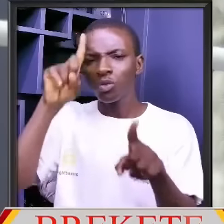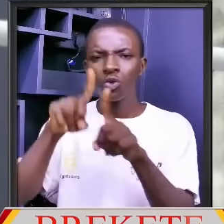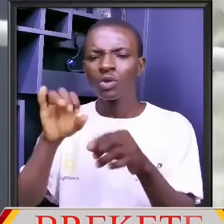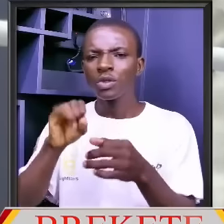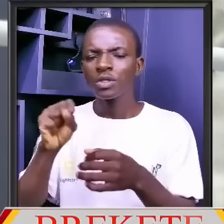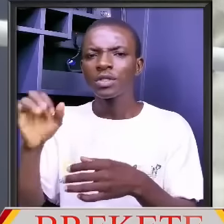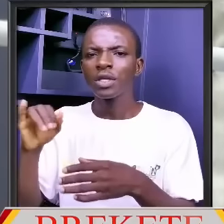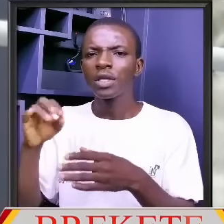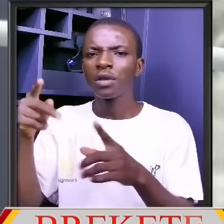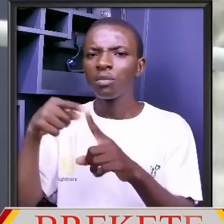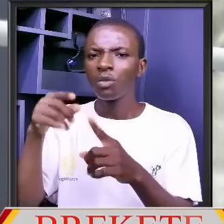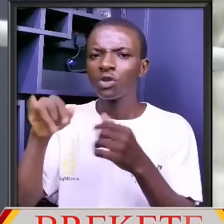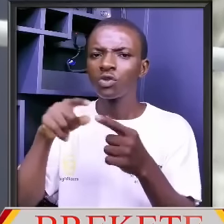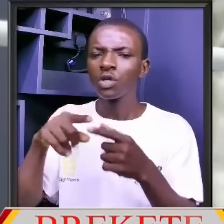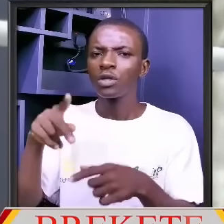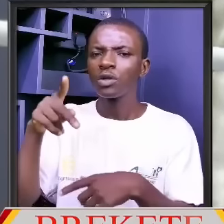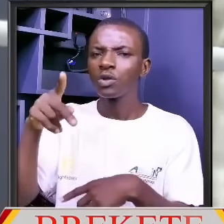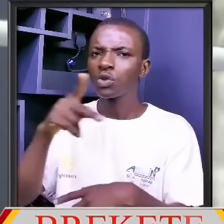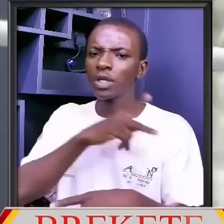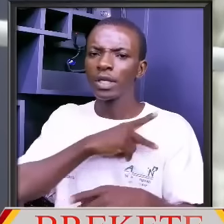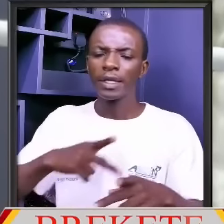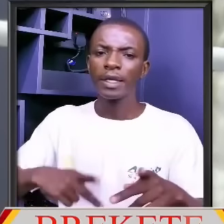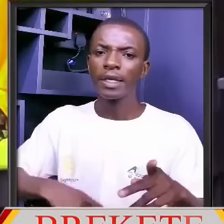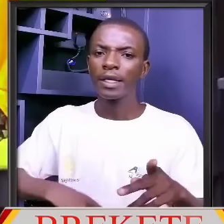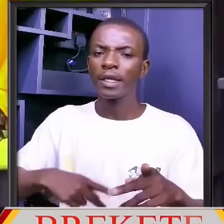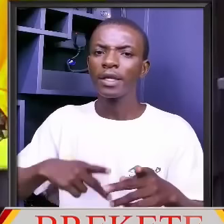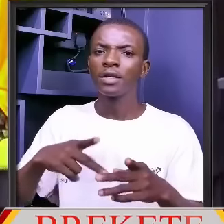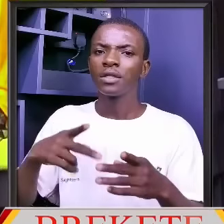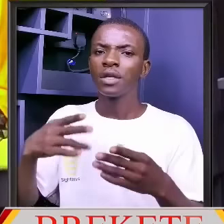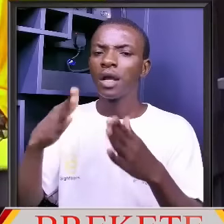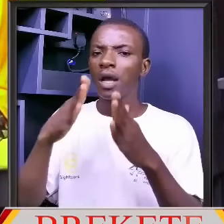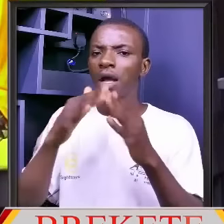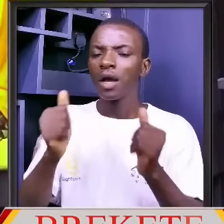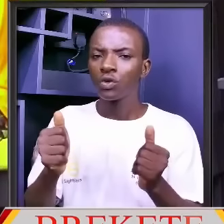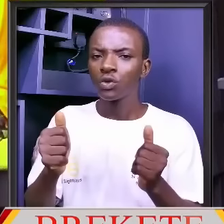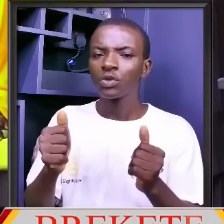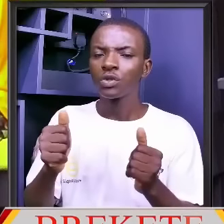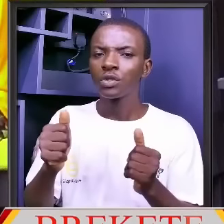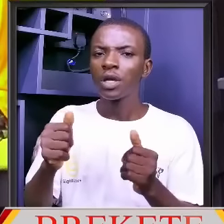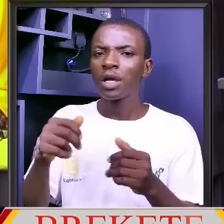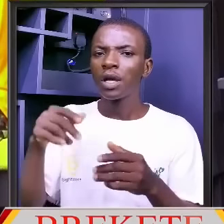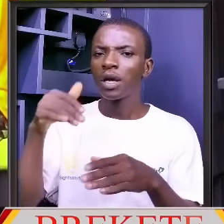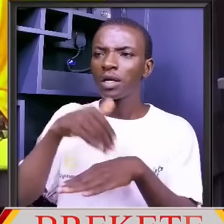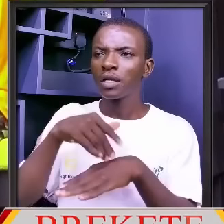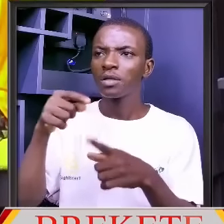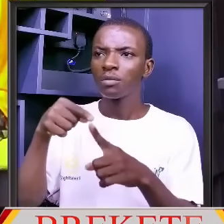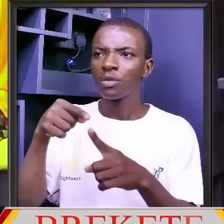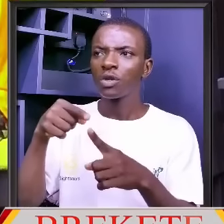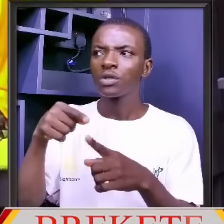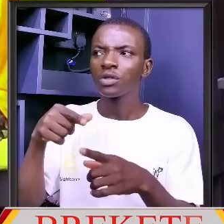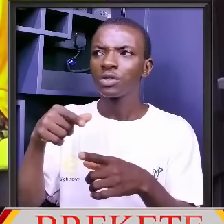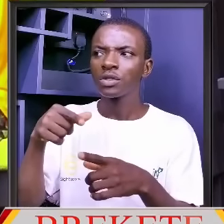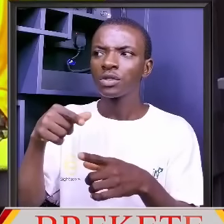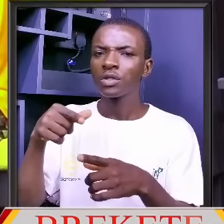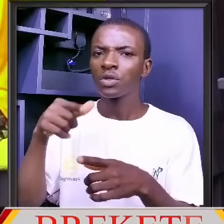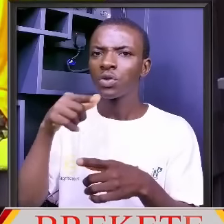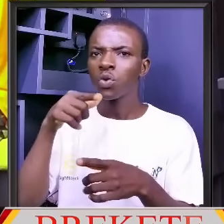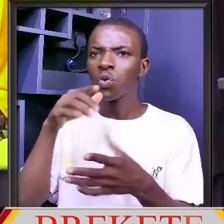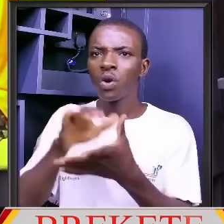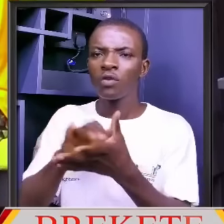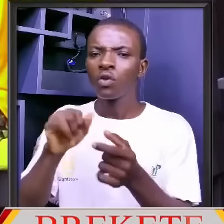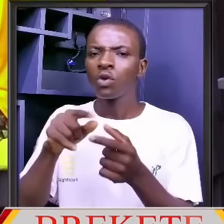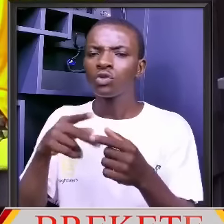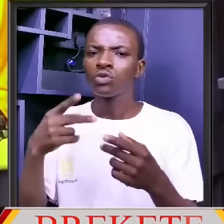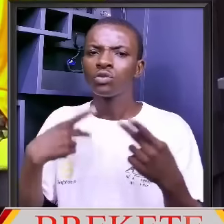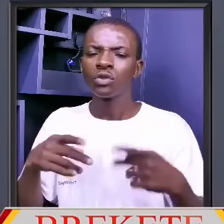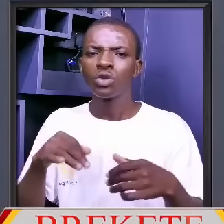a point, even when he got to Potiphar's, when he got to the king's house, at a point, Potiphar's wife be warm, but they go